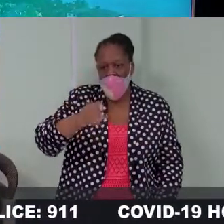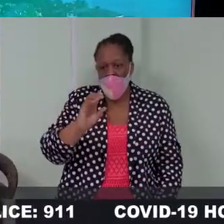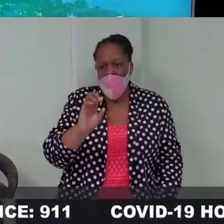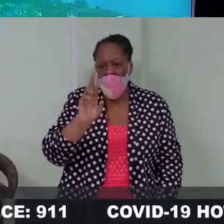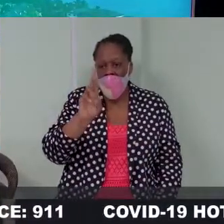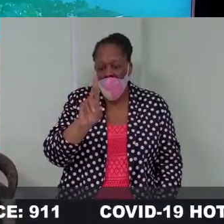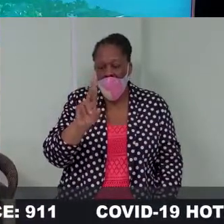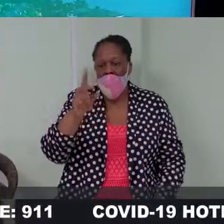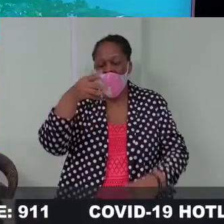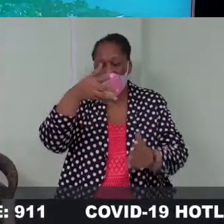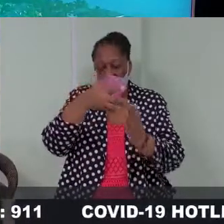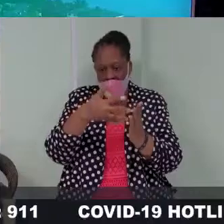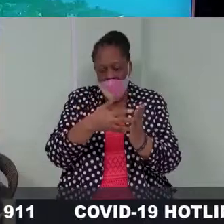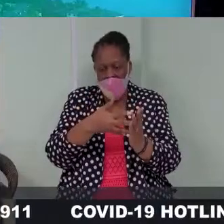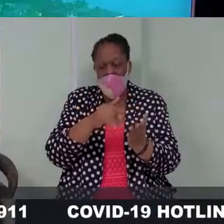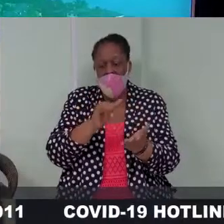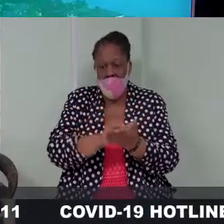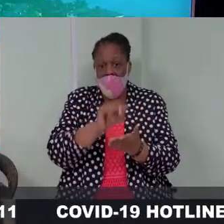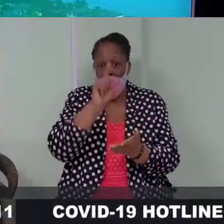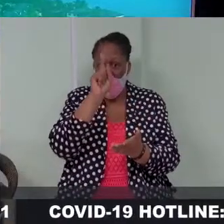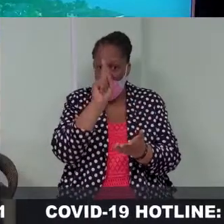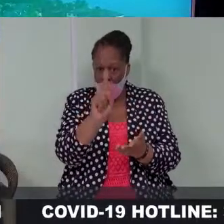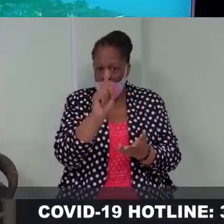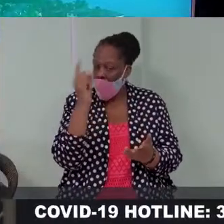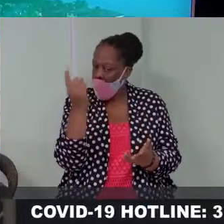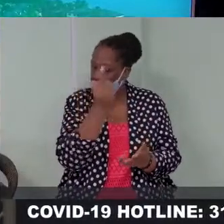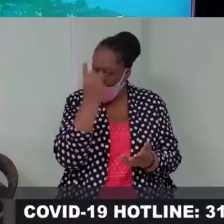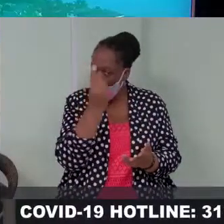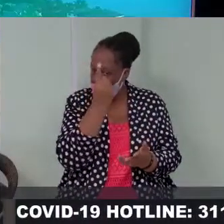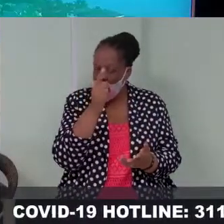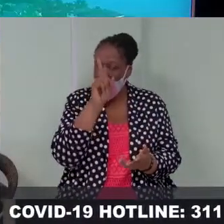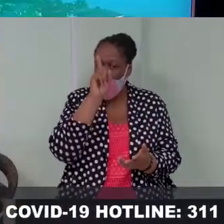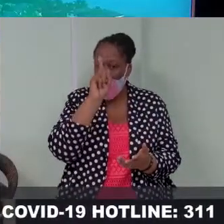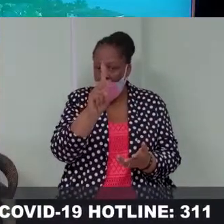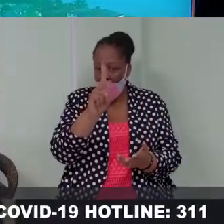use authorization. They are not the gold standard